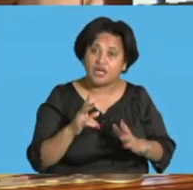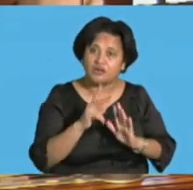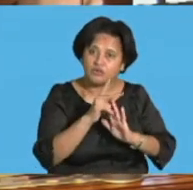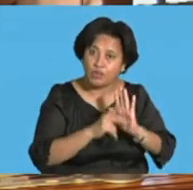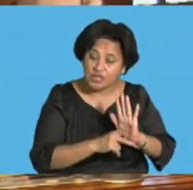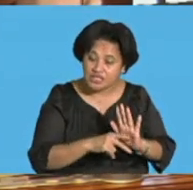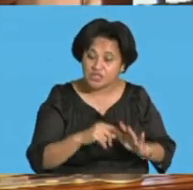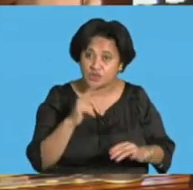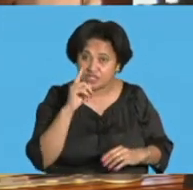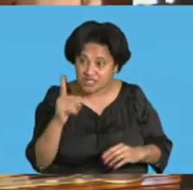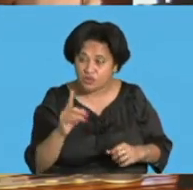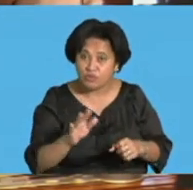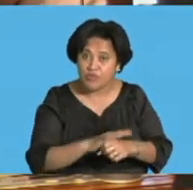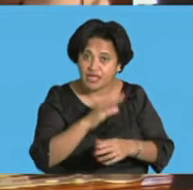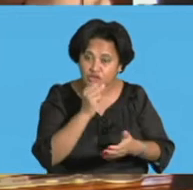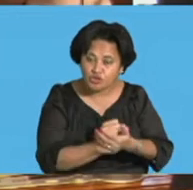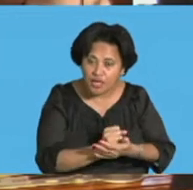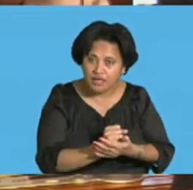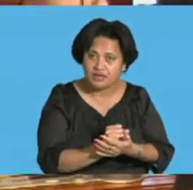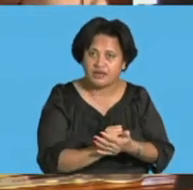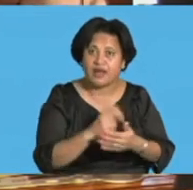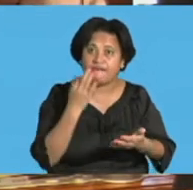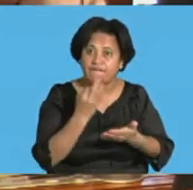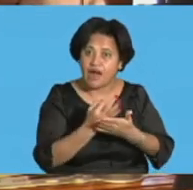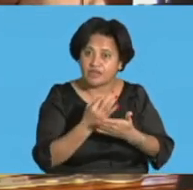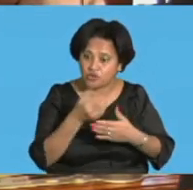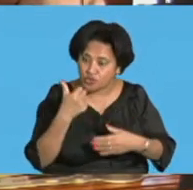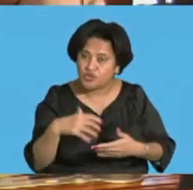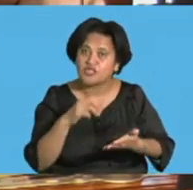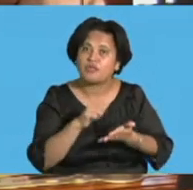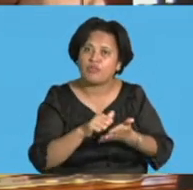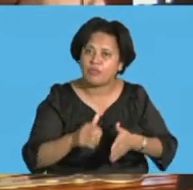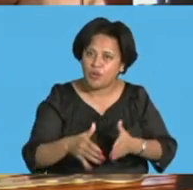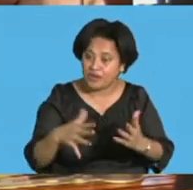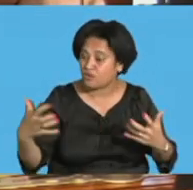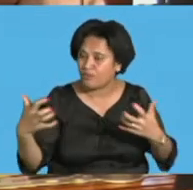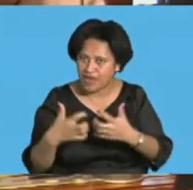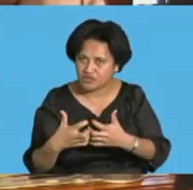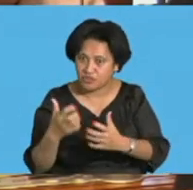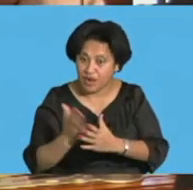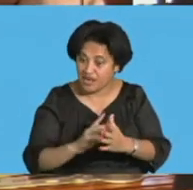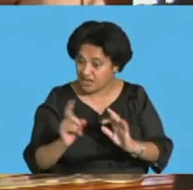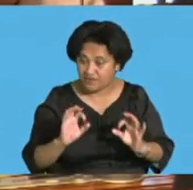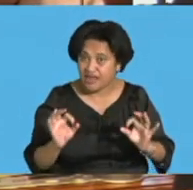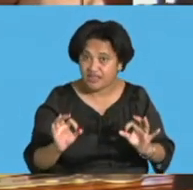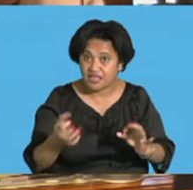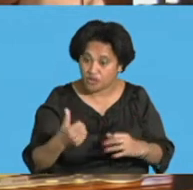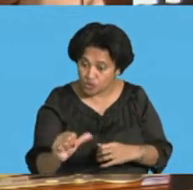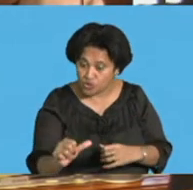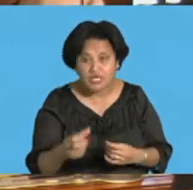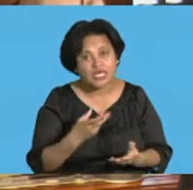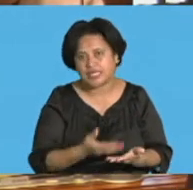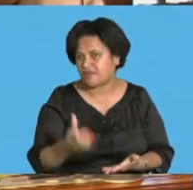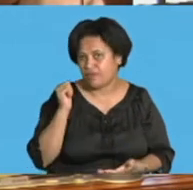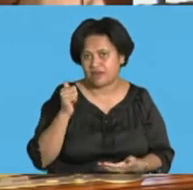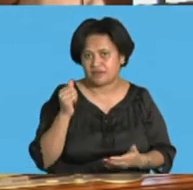fully used in a transparent and accountable way as per the allocations or is returned to the Ministry of Economy, or that the first payment